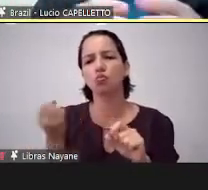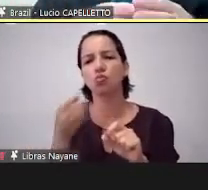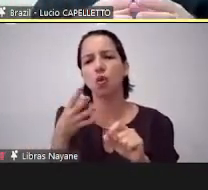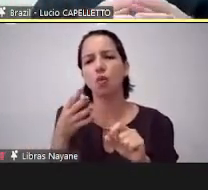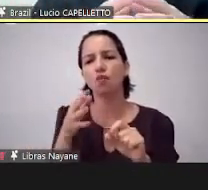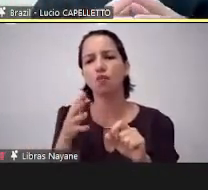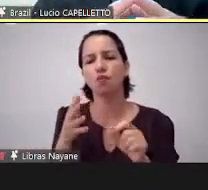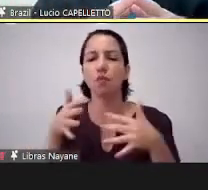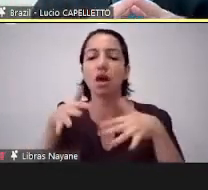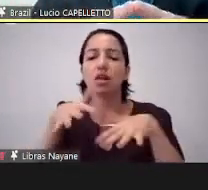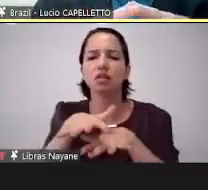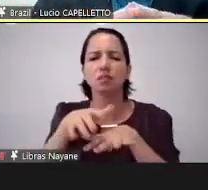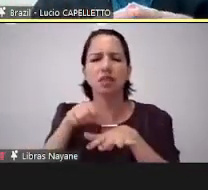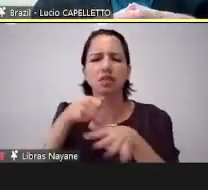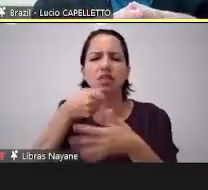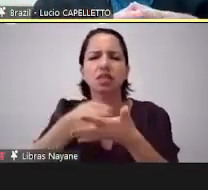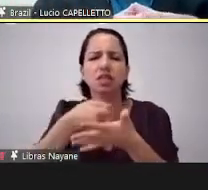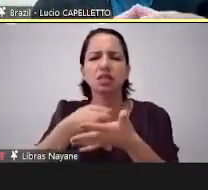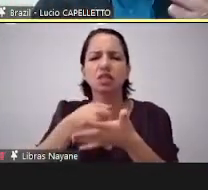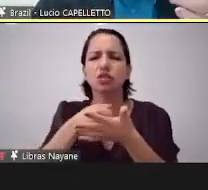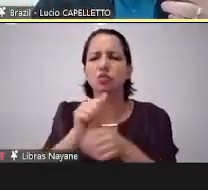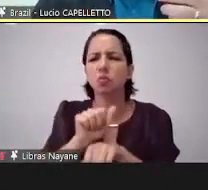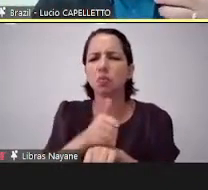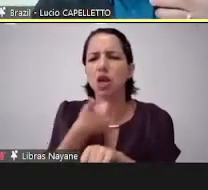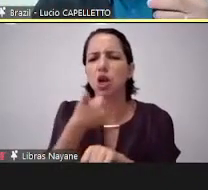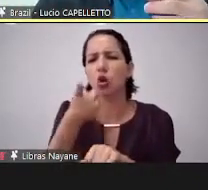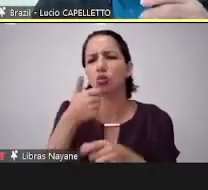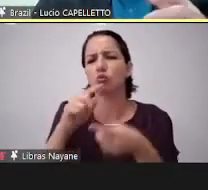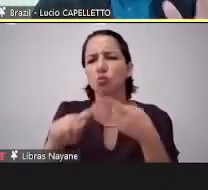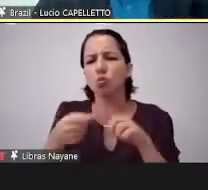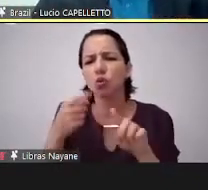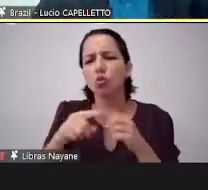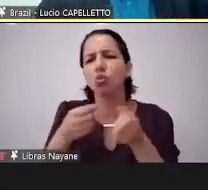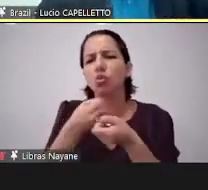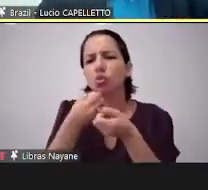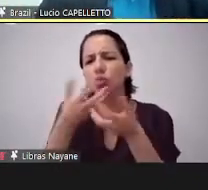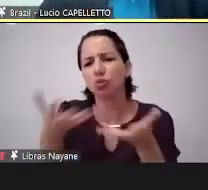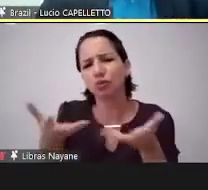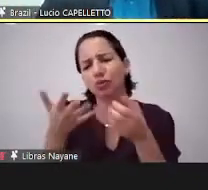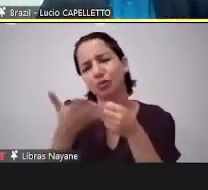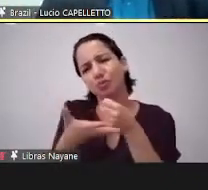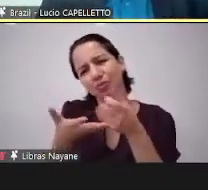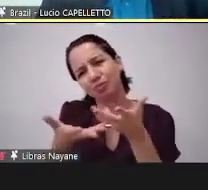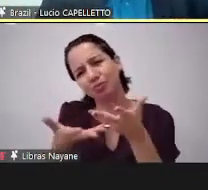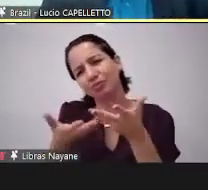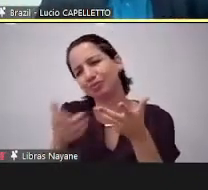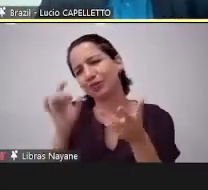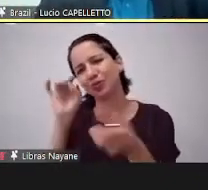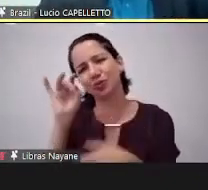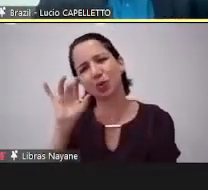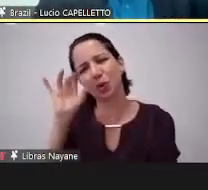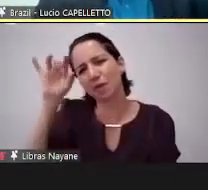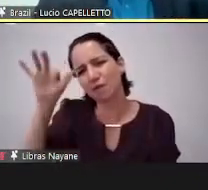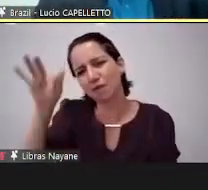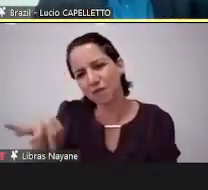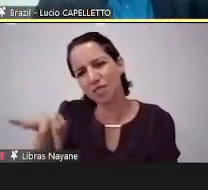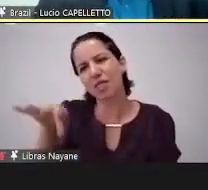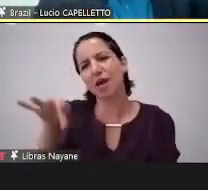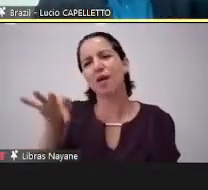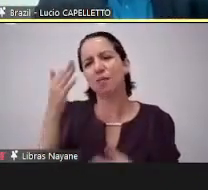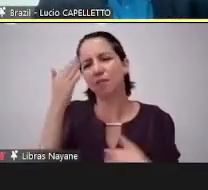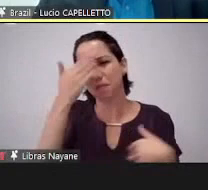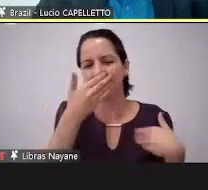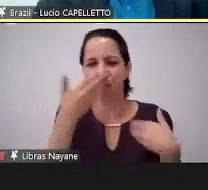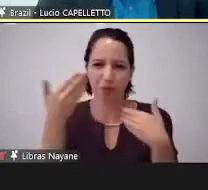our newcomers demand in terms of better products. Well,